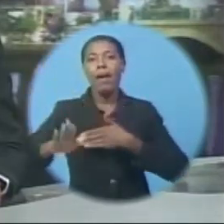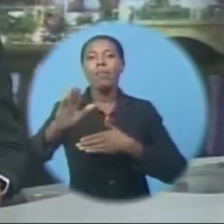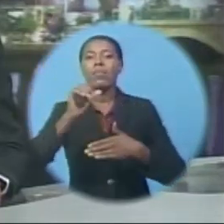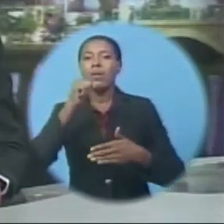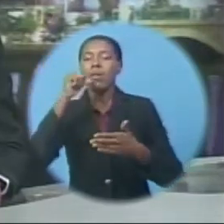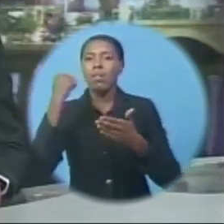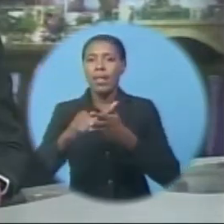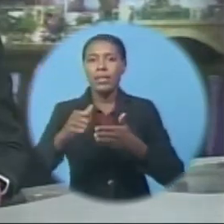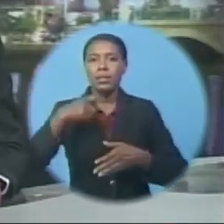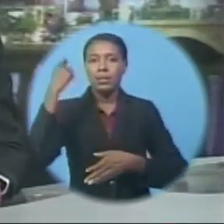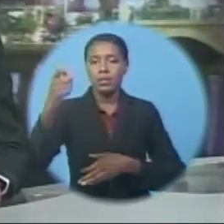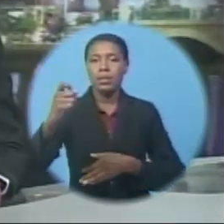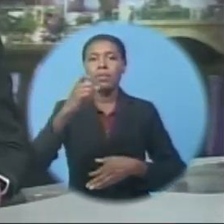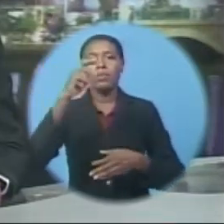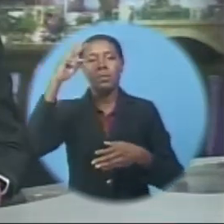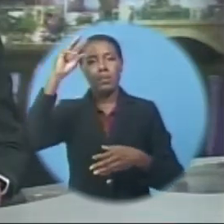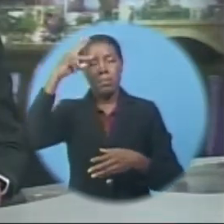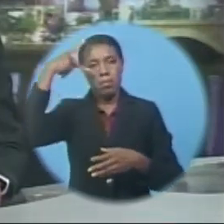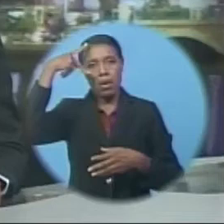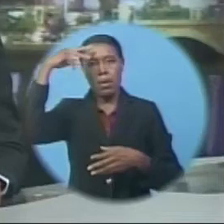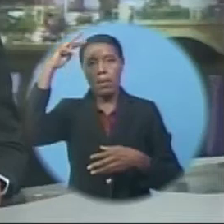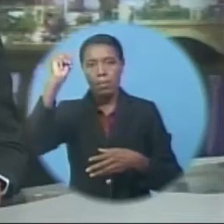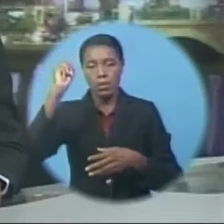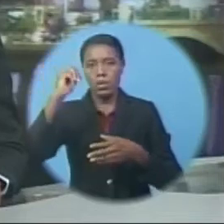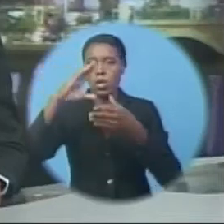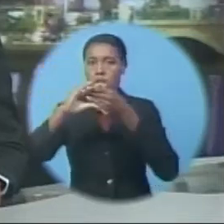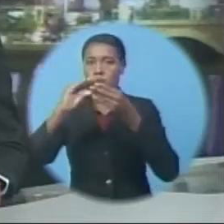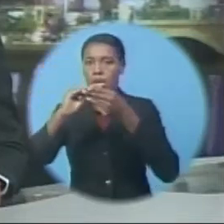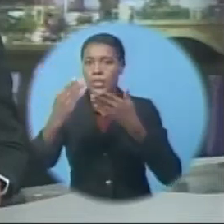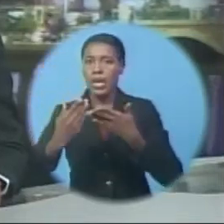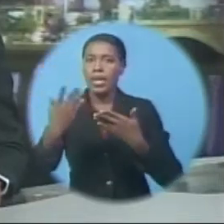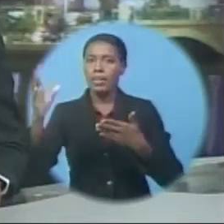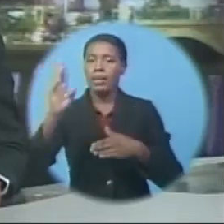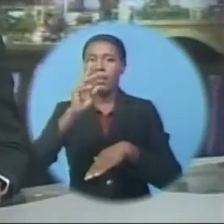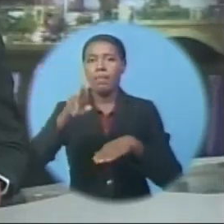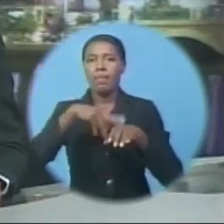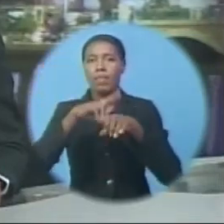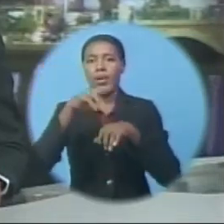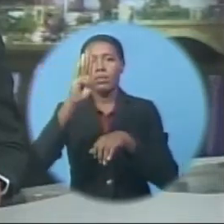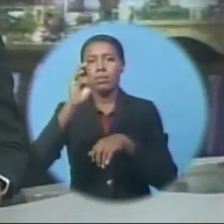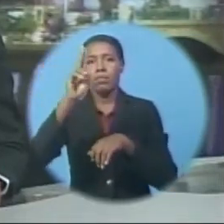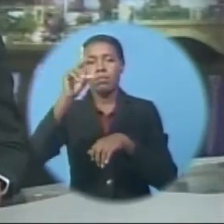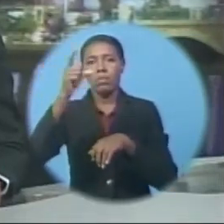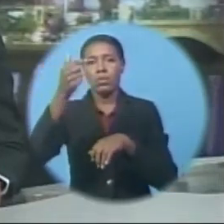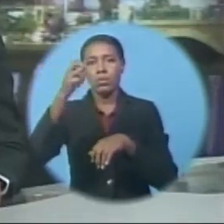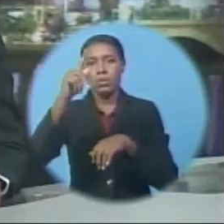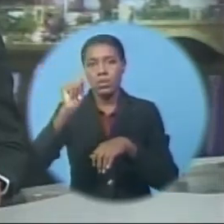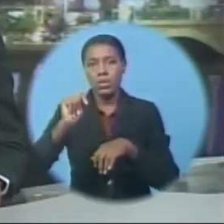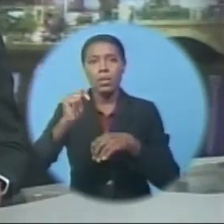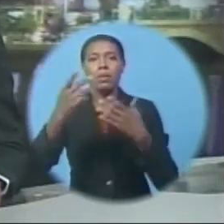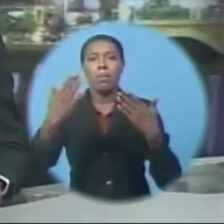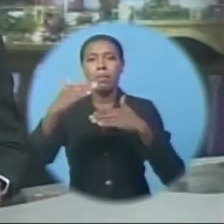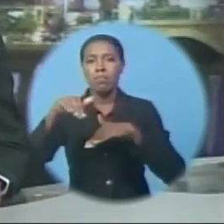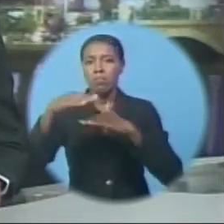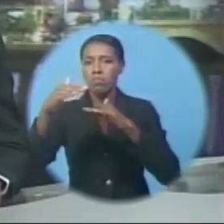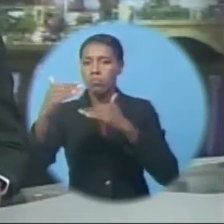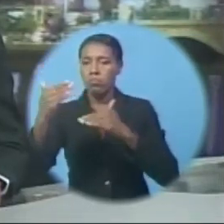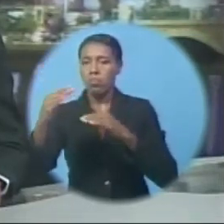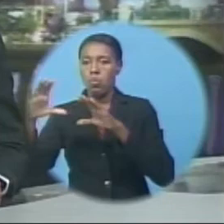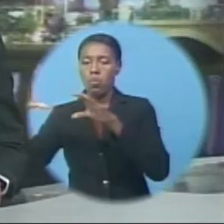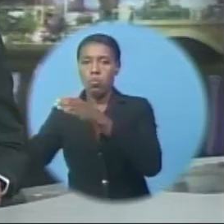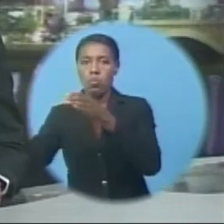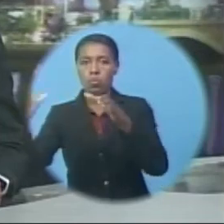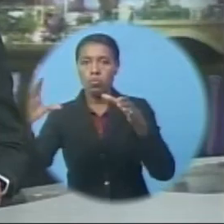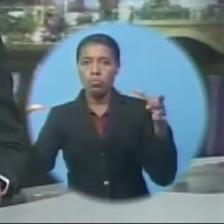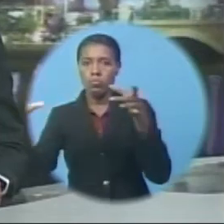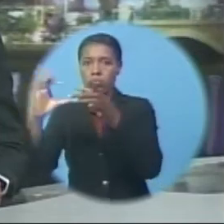Keith Rowley on what he describes as austerity measures in the national budget. Roger and groups of labor federations have joined together in